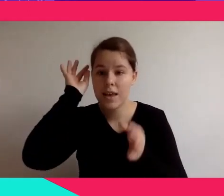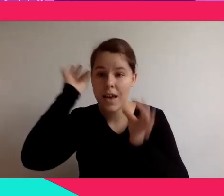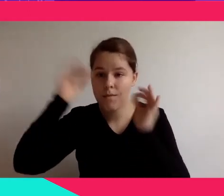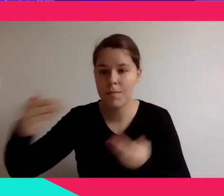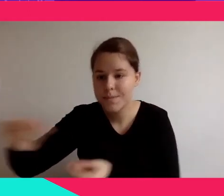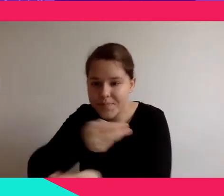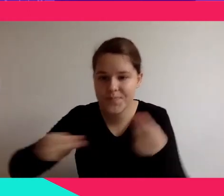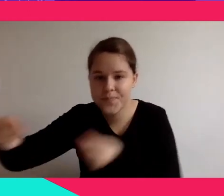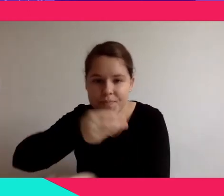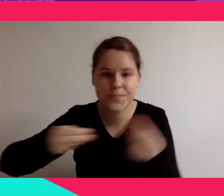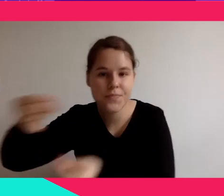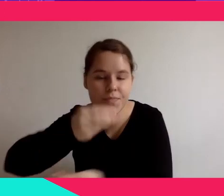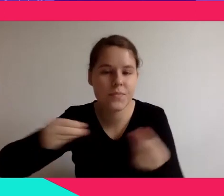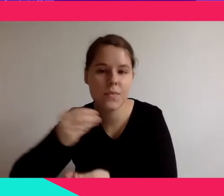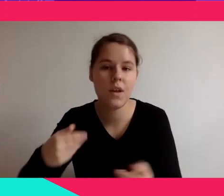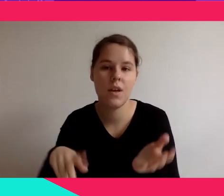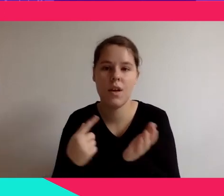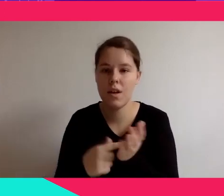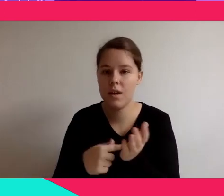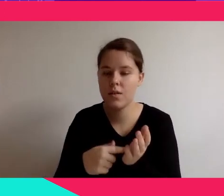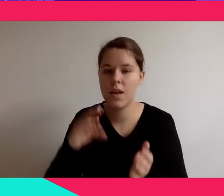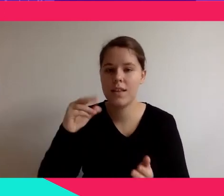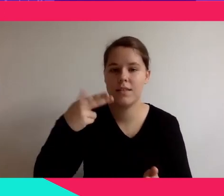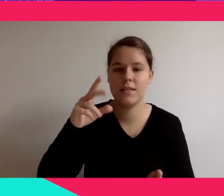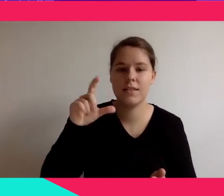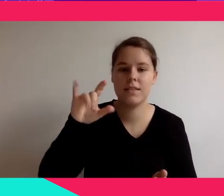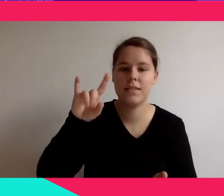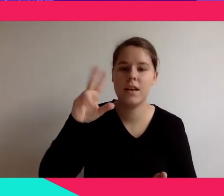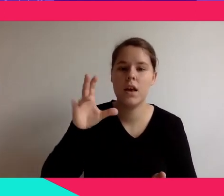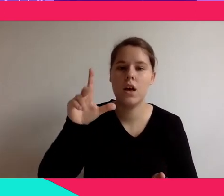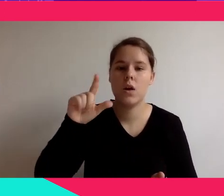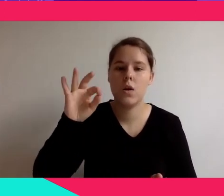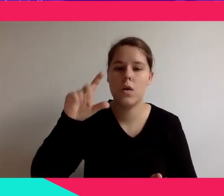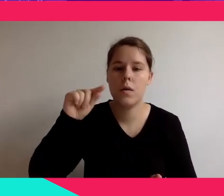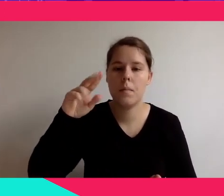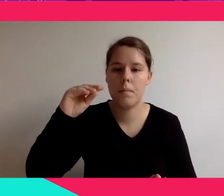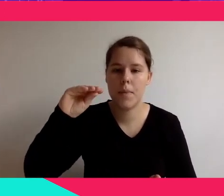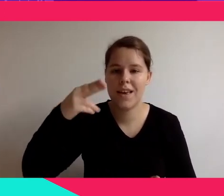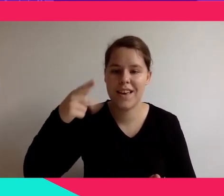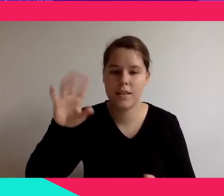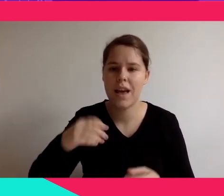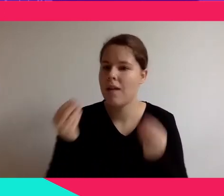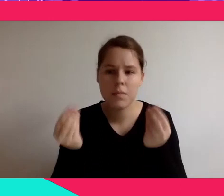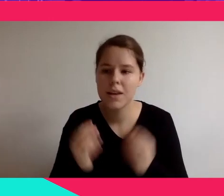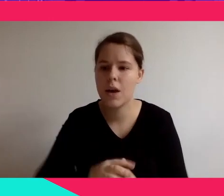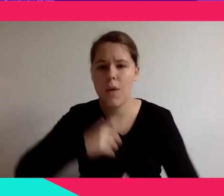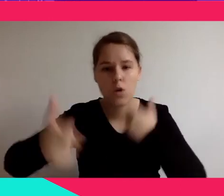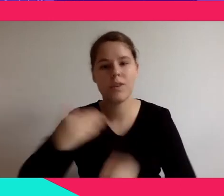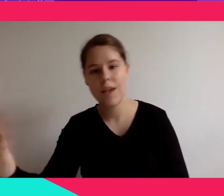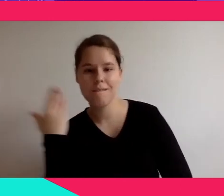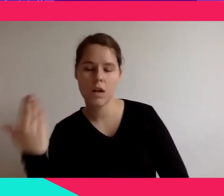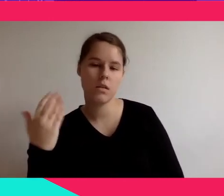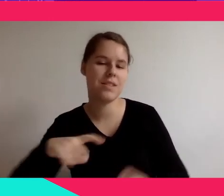incredibly created by volunteers all over the world. It has its flaws, it has its